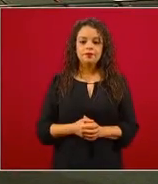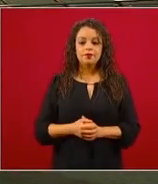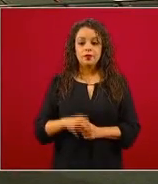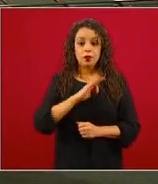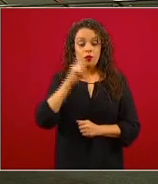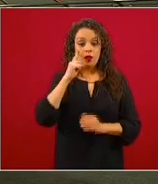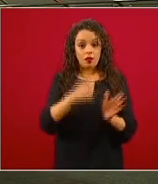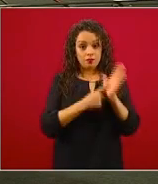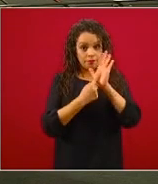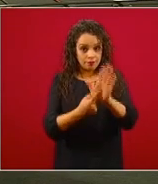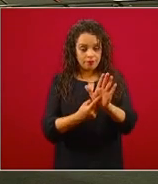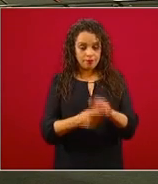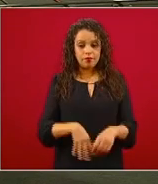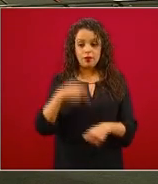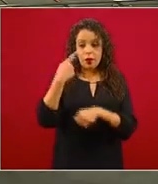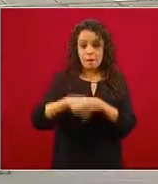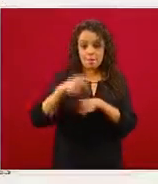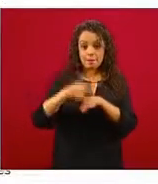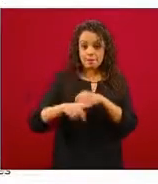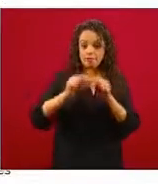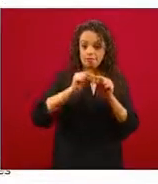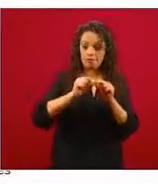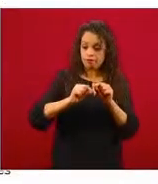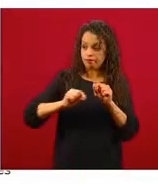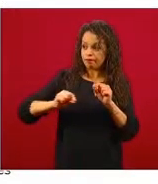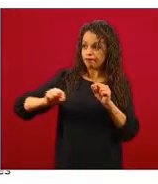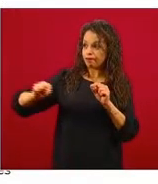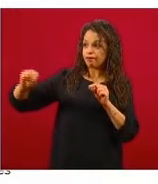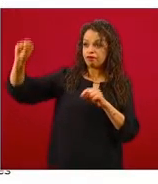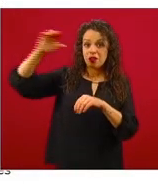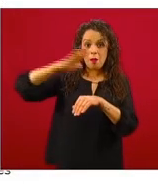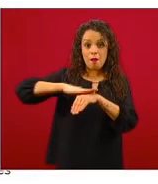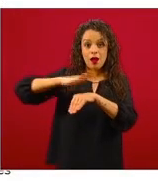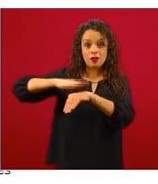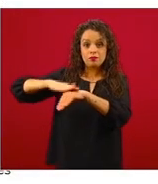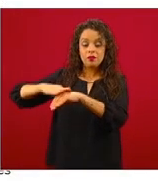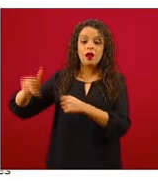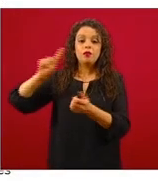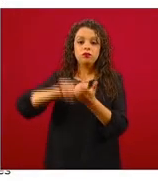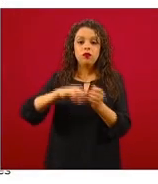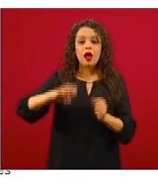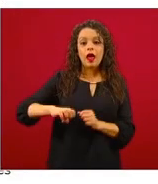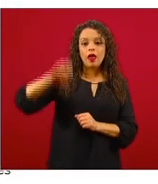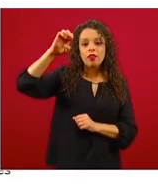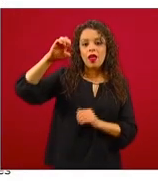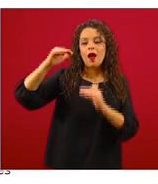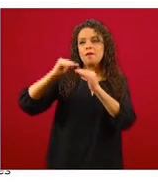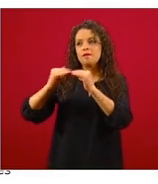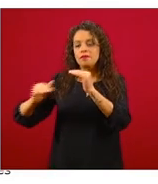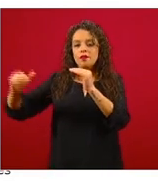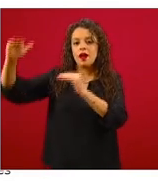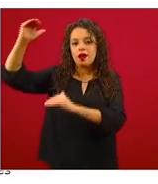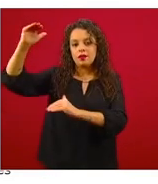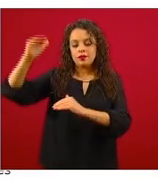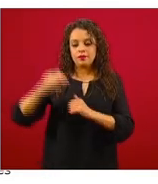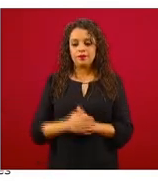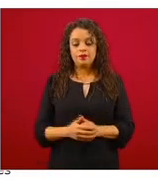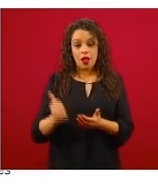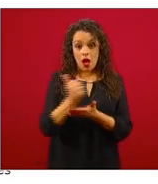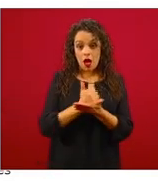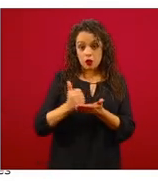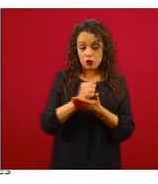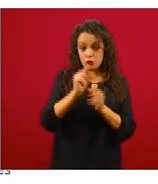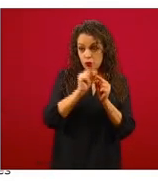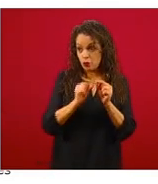shows how your risk increases the older you are. This is an important source of risk there. And you see with the